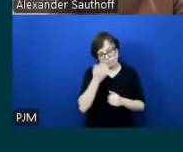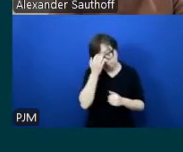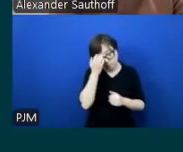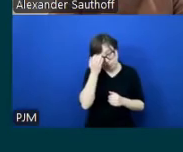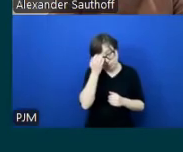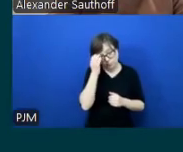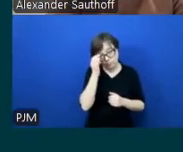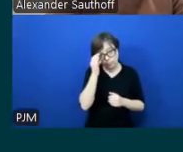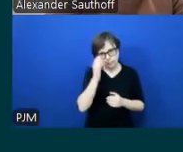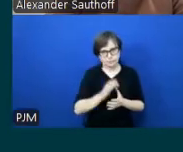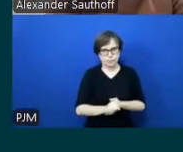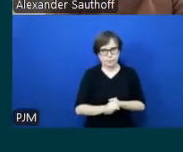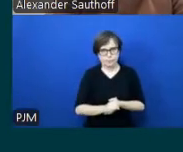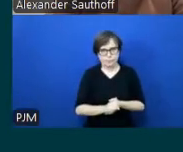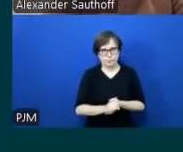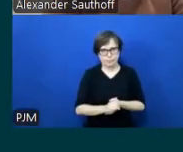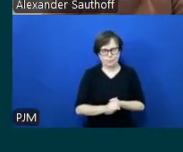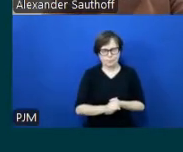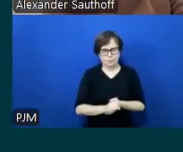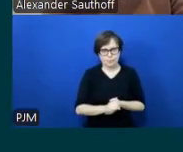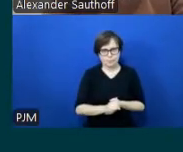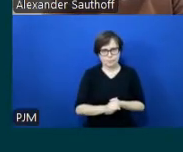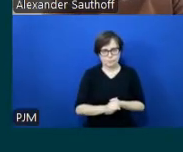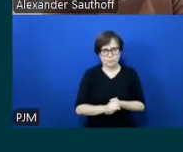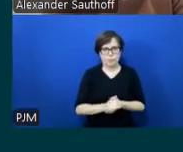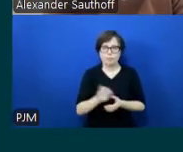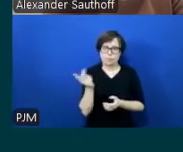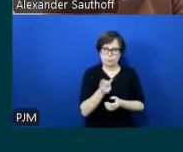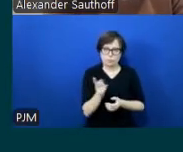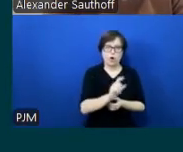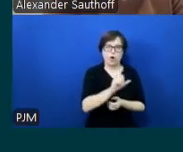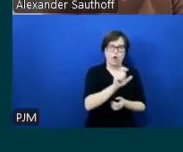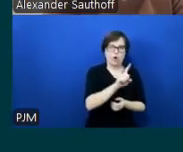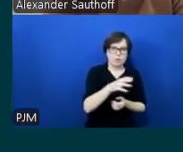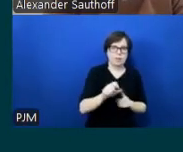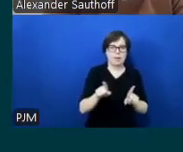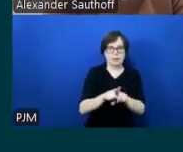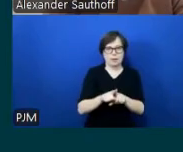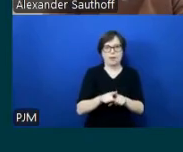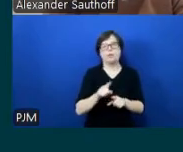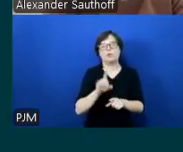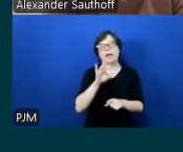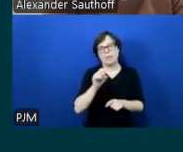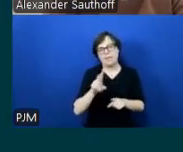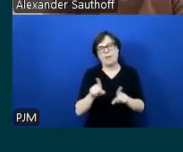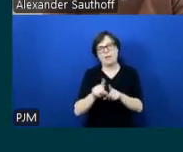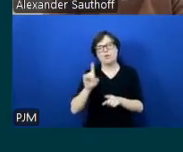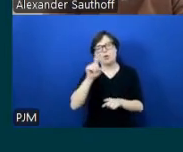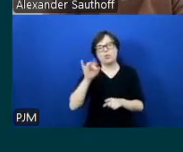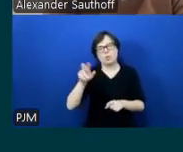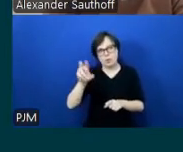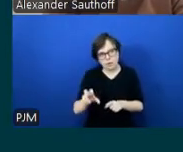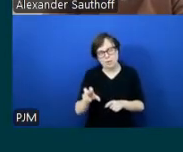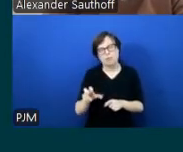So both Lausanne, Zurich, and also Geneva, they are actively adapting their urban forests and their